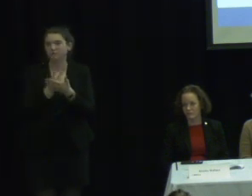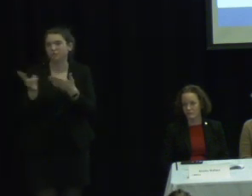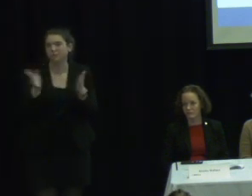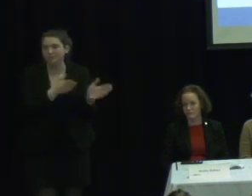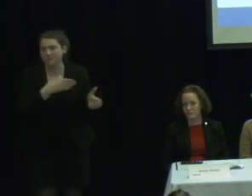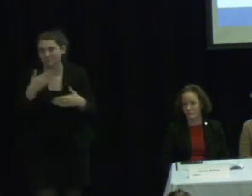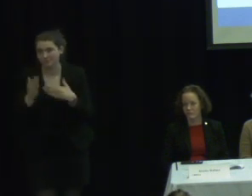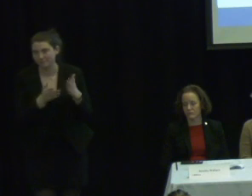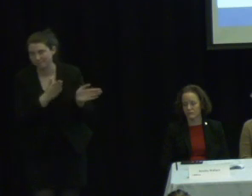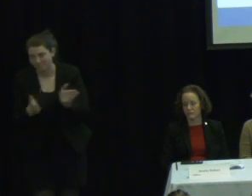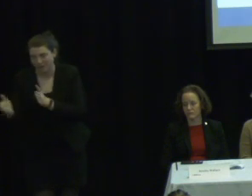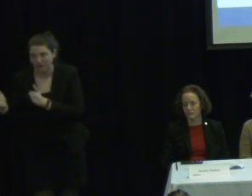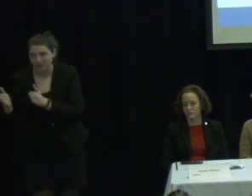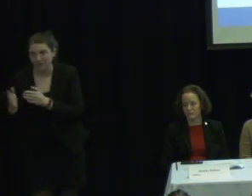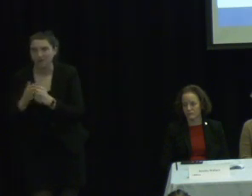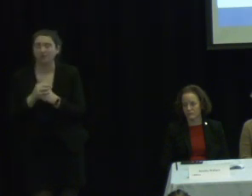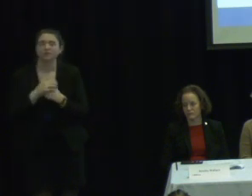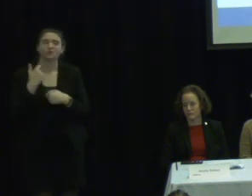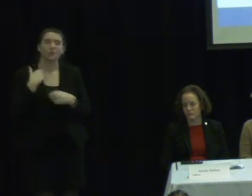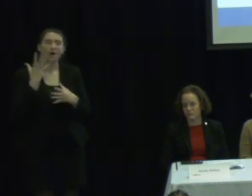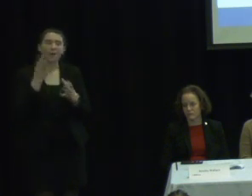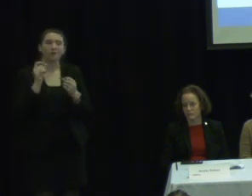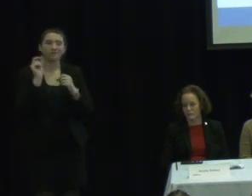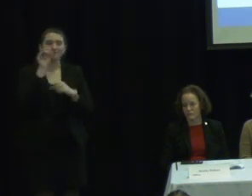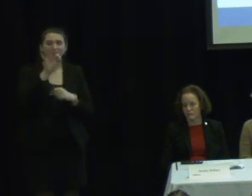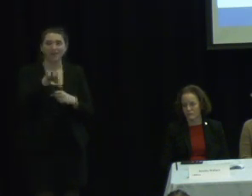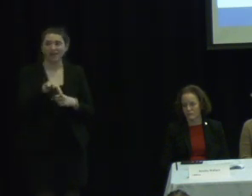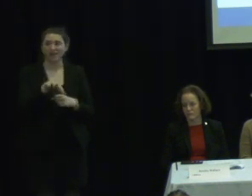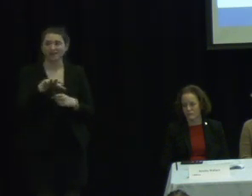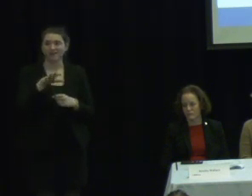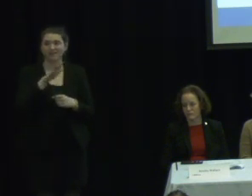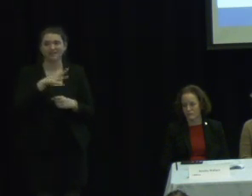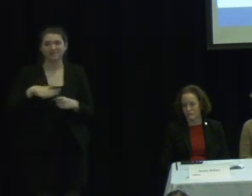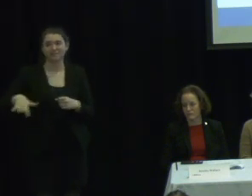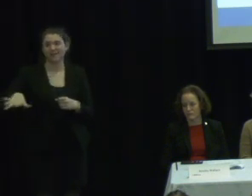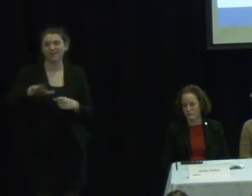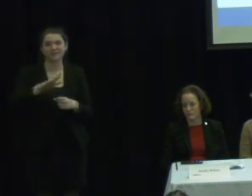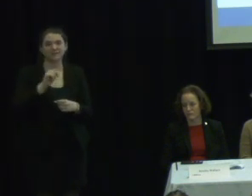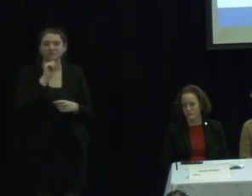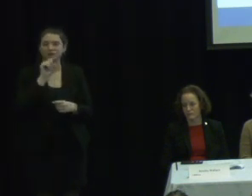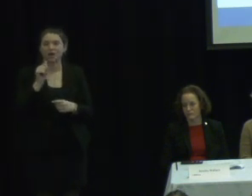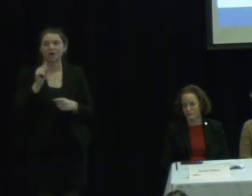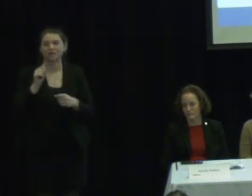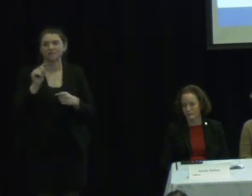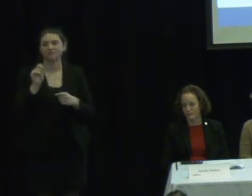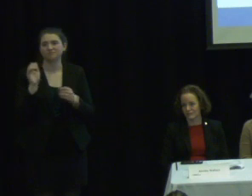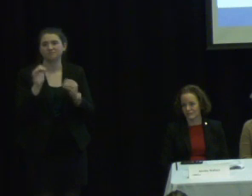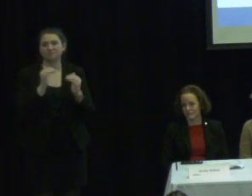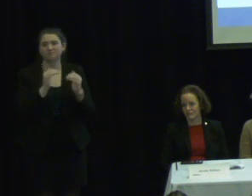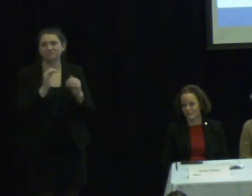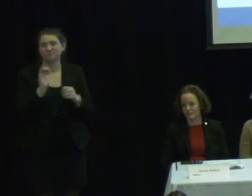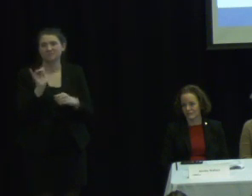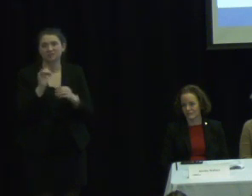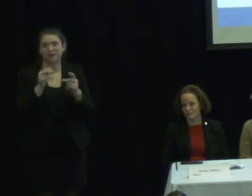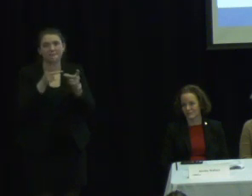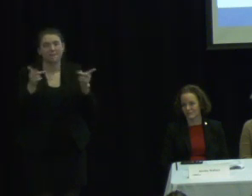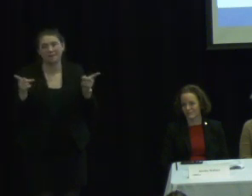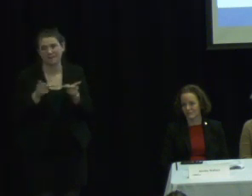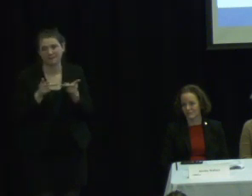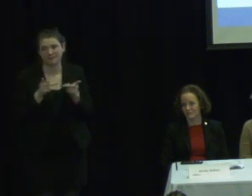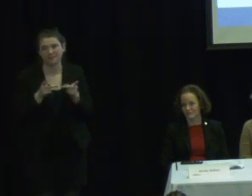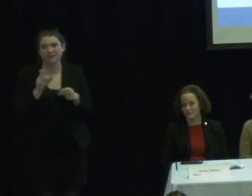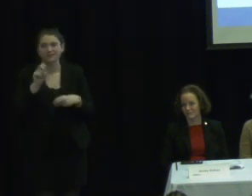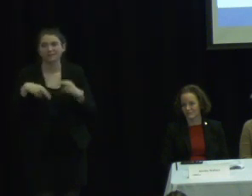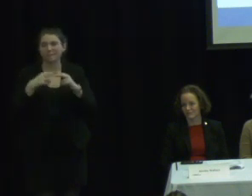I guess I would also like to add that a space is not a place. It takes a long time to build character into